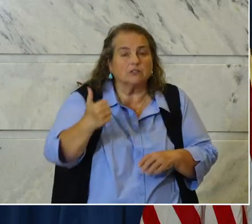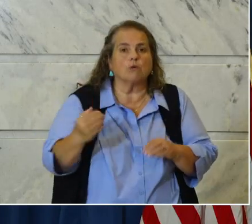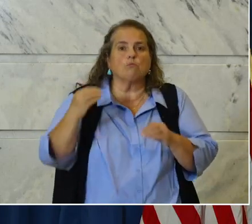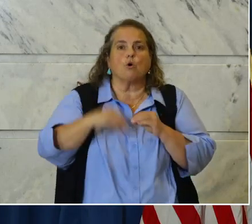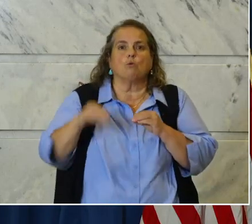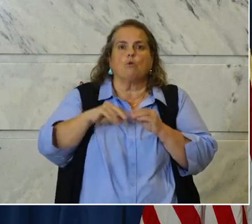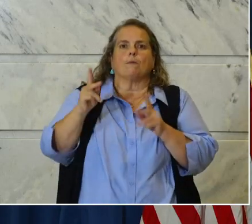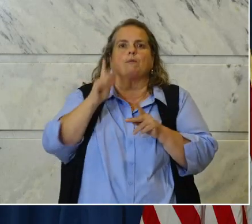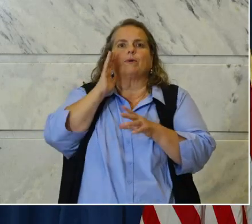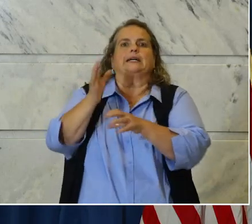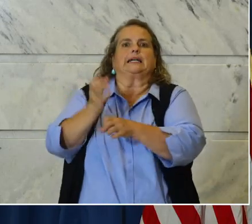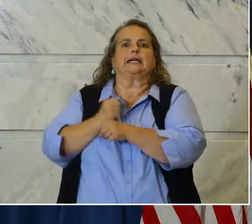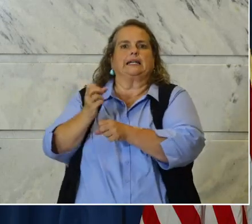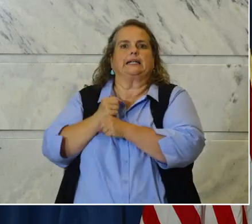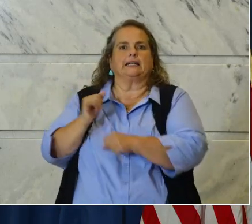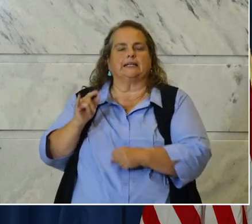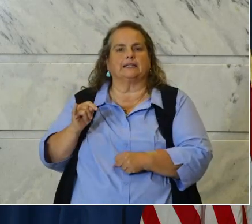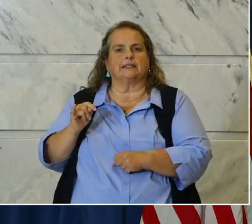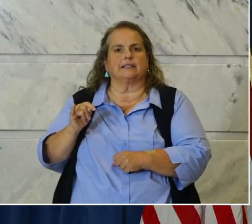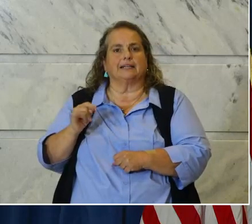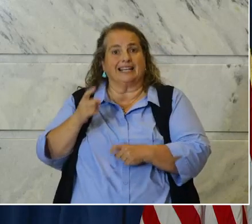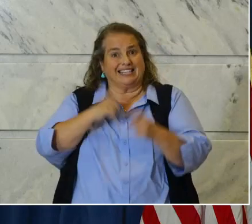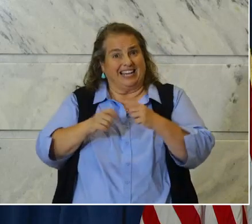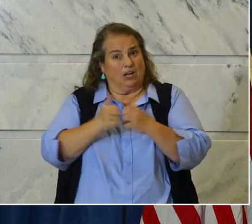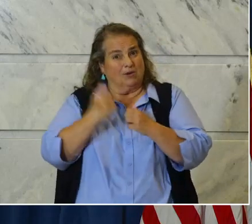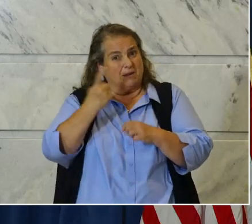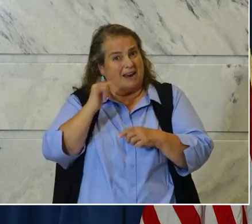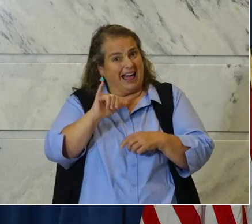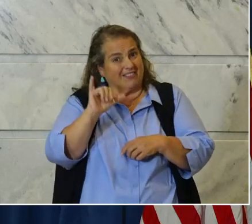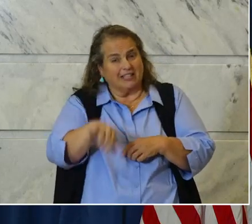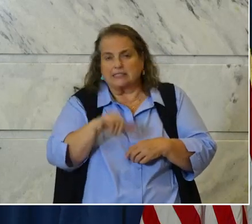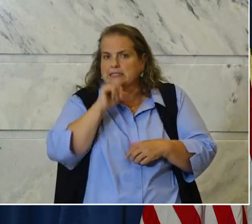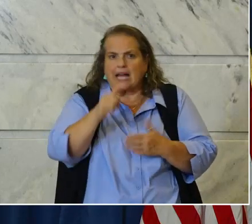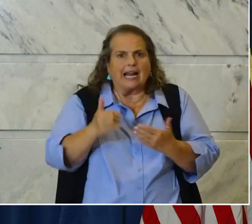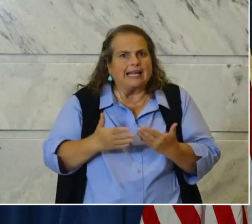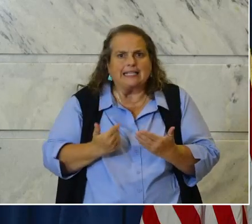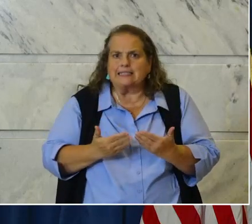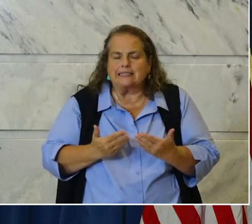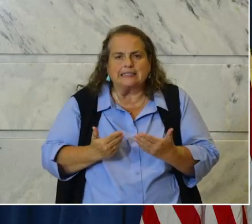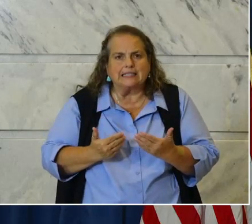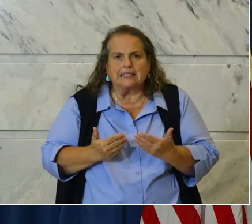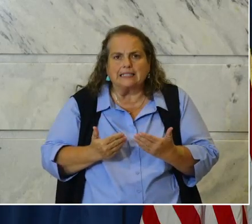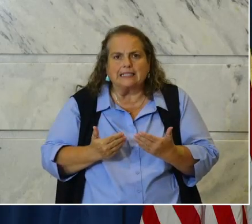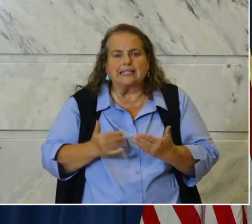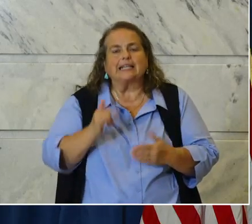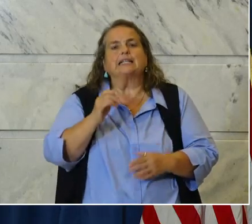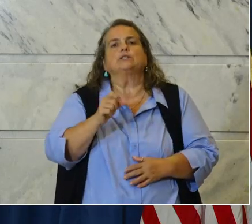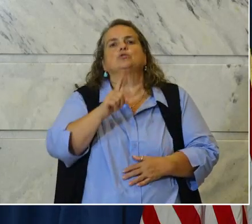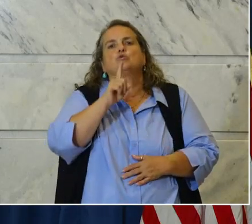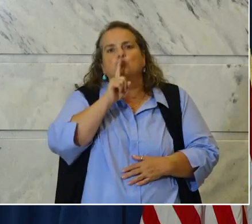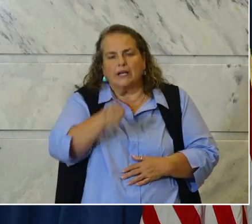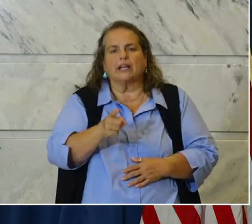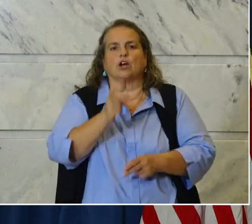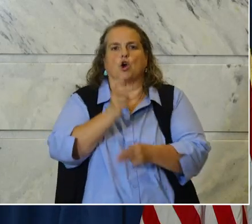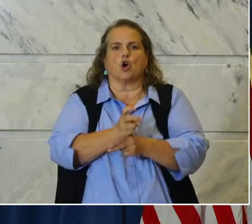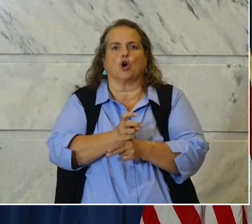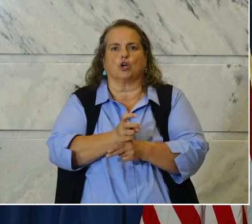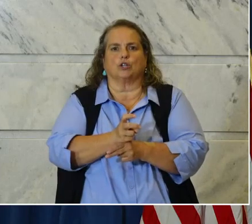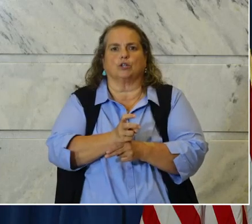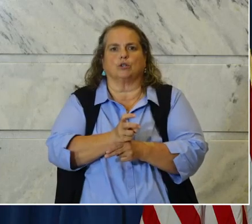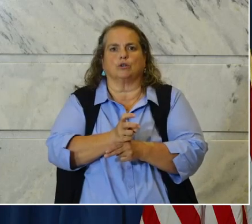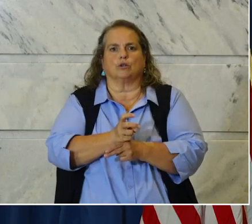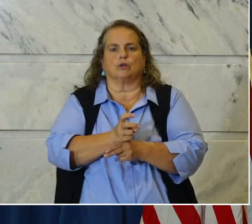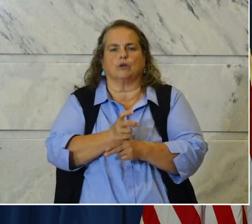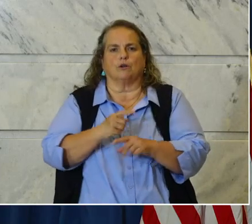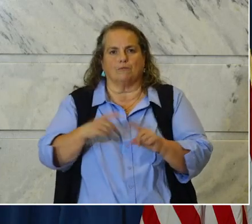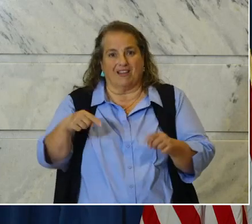it. Now, dealing with something like this isn't supposed to be easy, nor learning that. It is really hard.